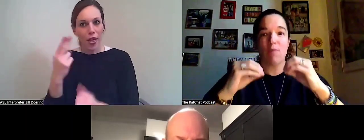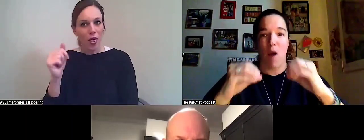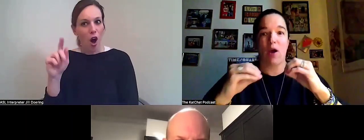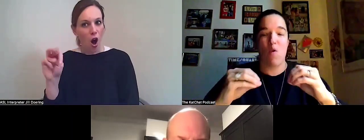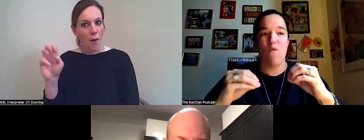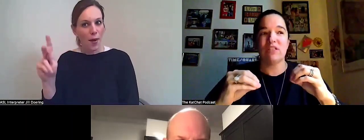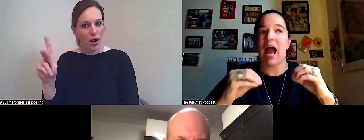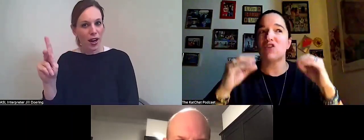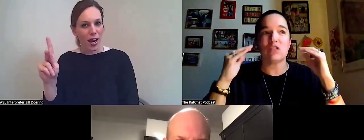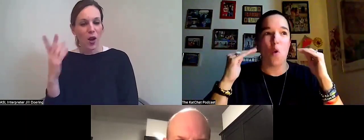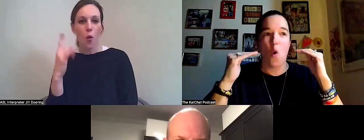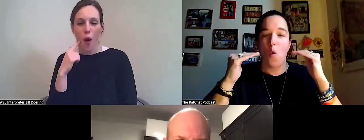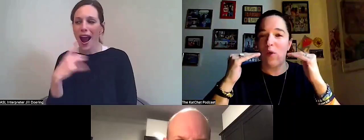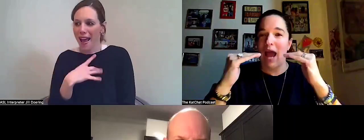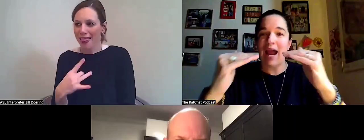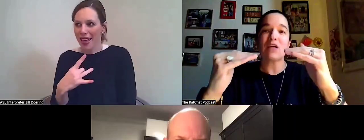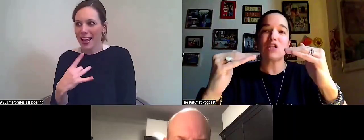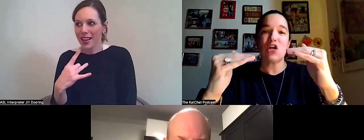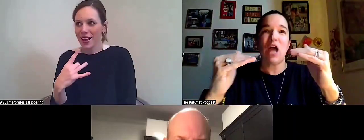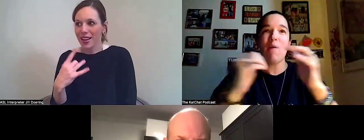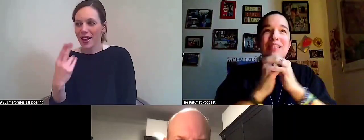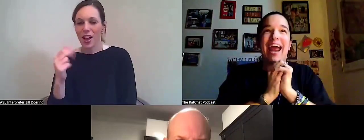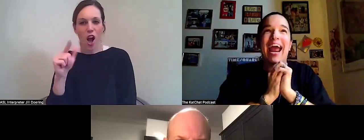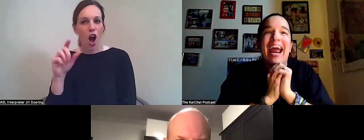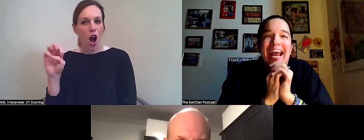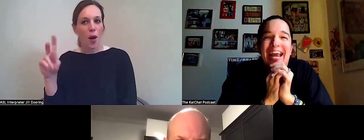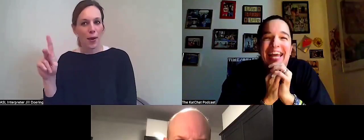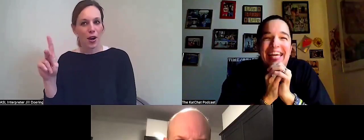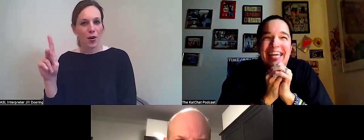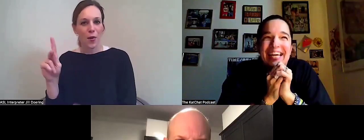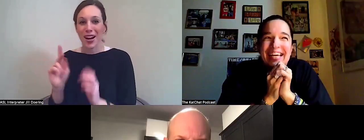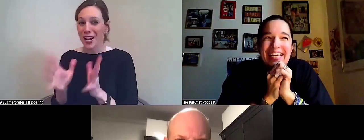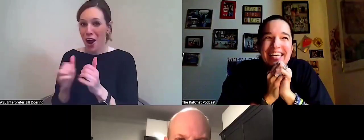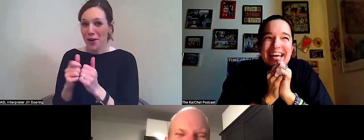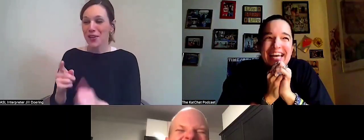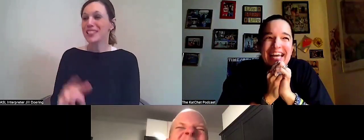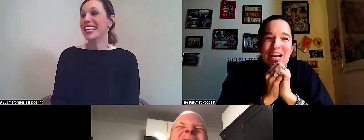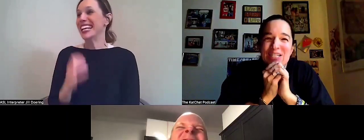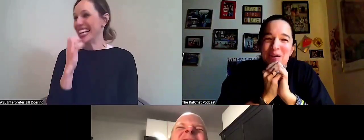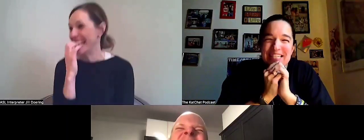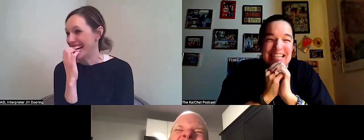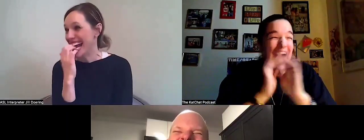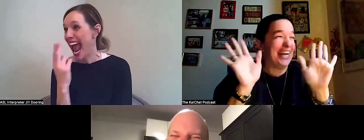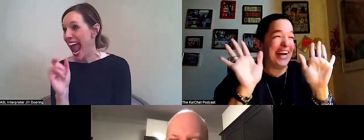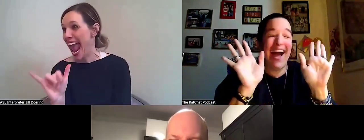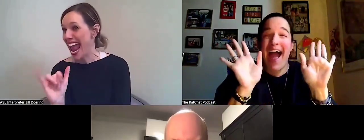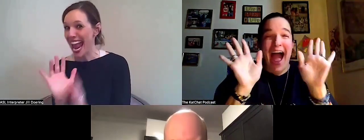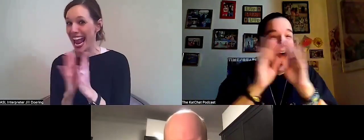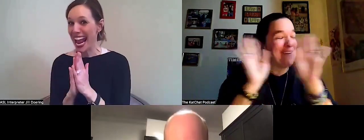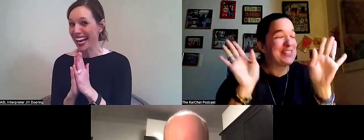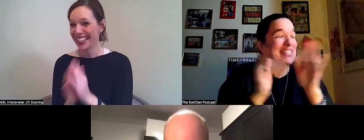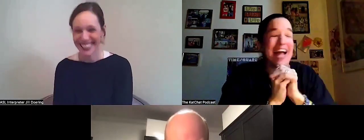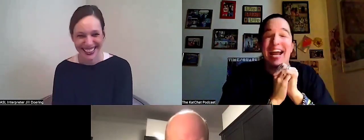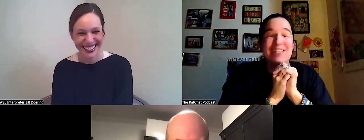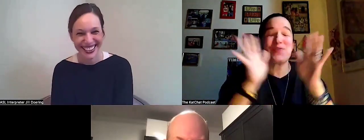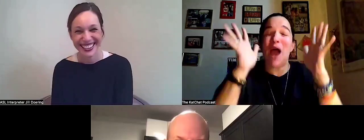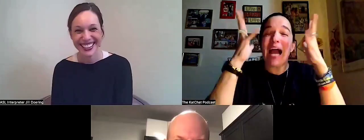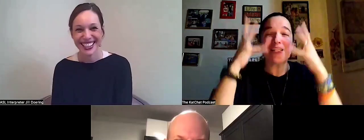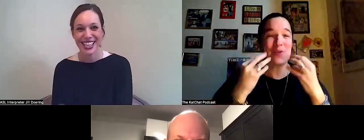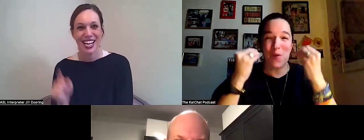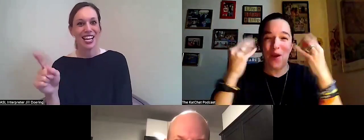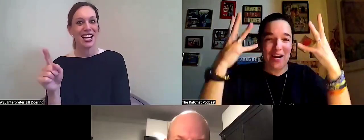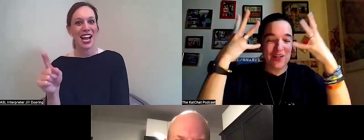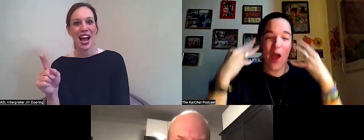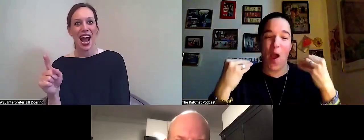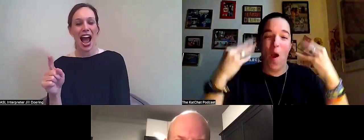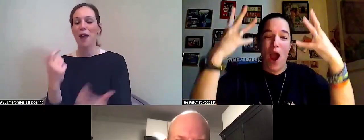like Hallmark movies. When I got to her, I was like, hey, Nikki. I was just like